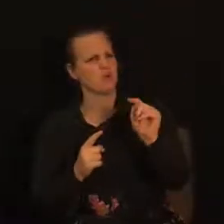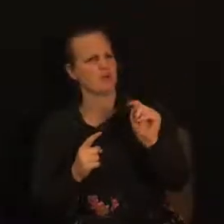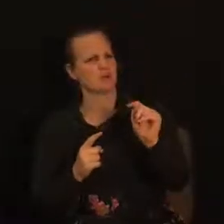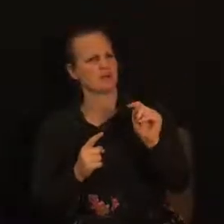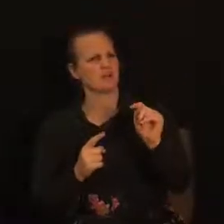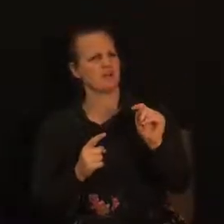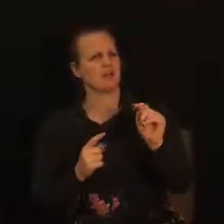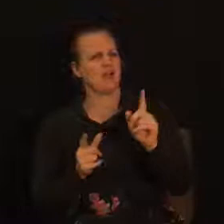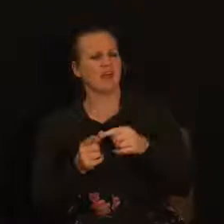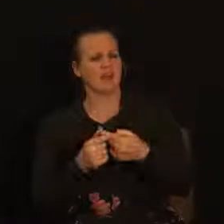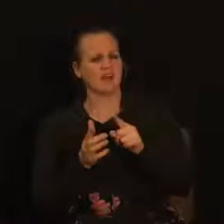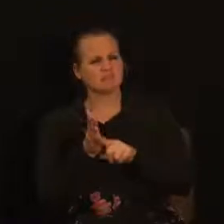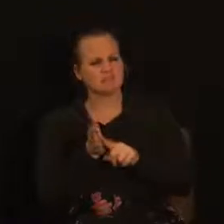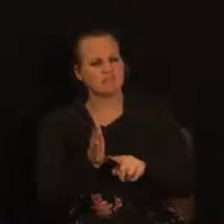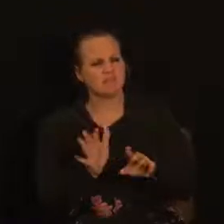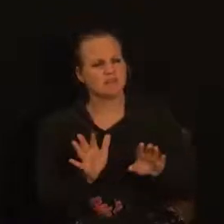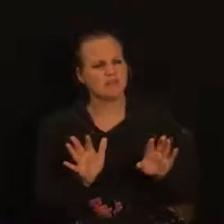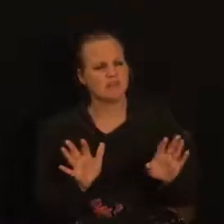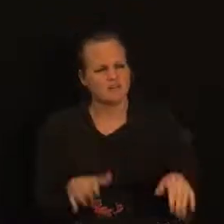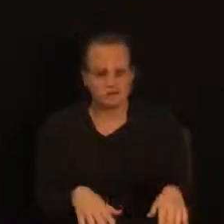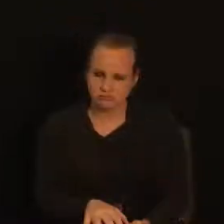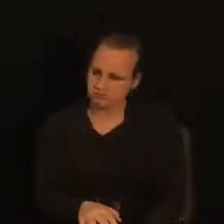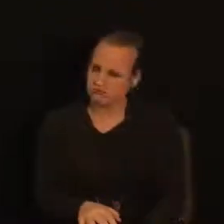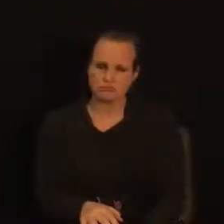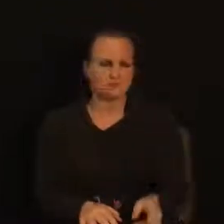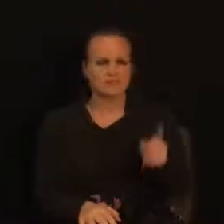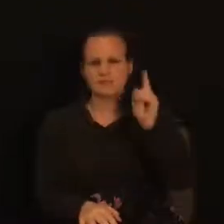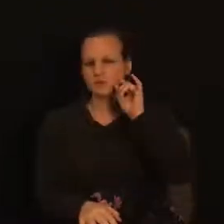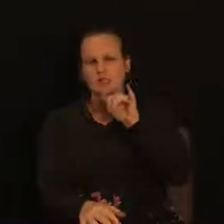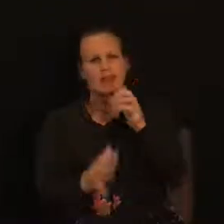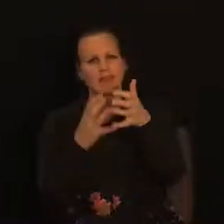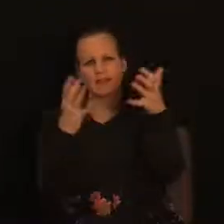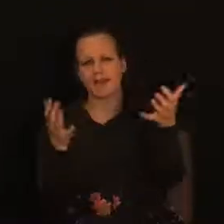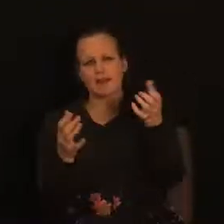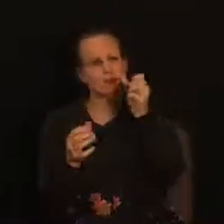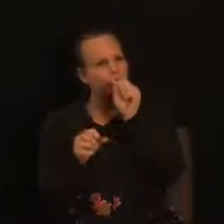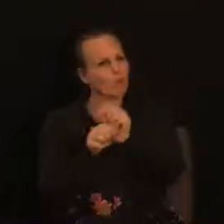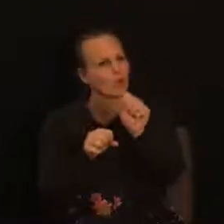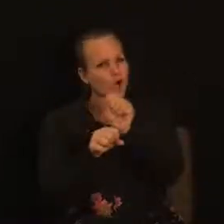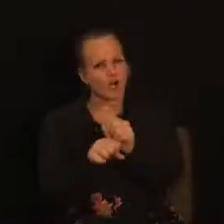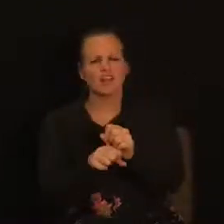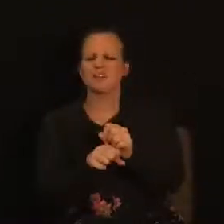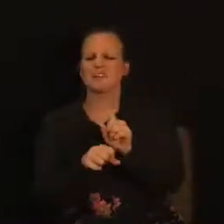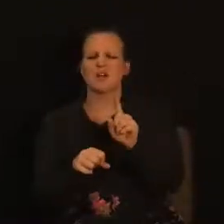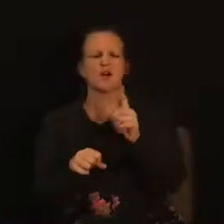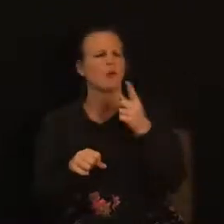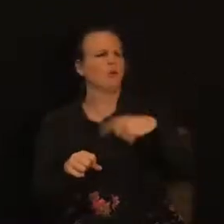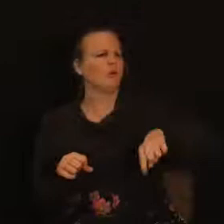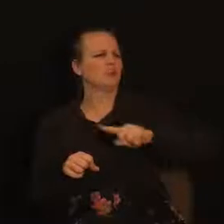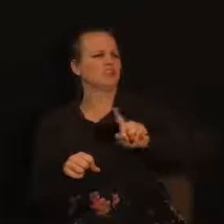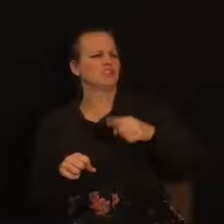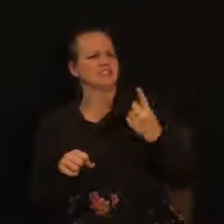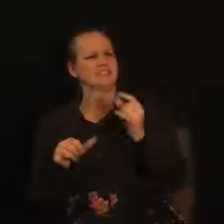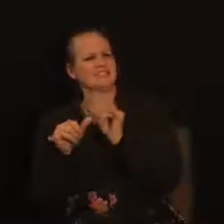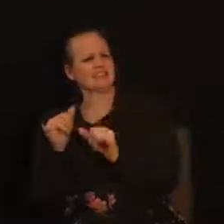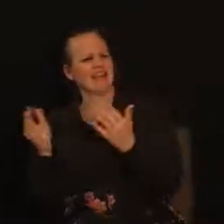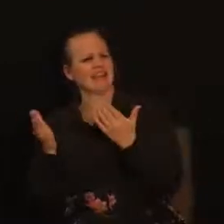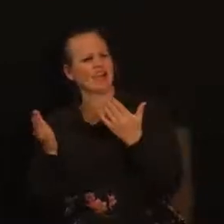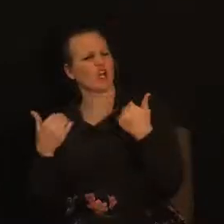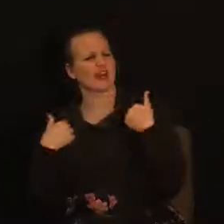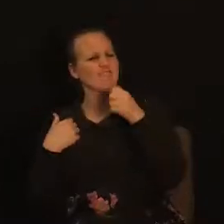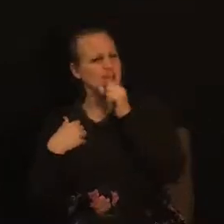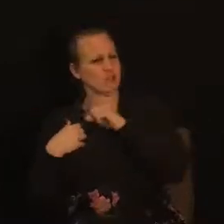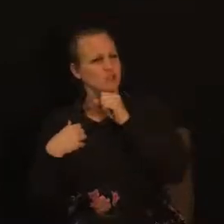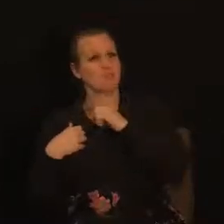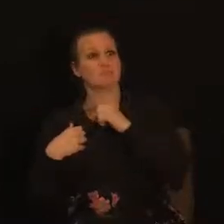work. It sounds like Sutter's Mill. Let's just stay here and have ice cream, right? After I heard this story, I was kind of like,